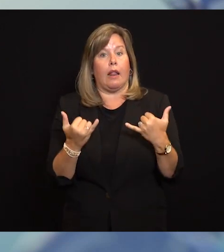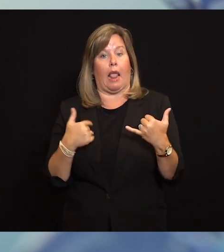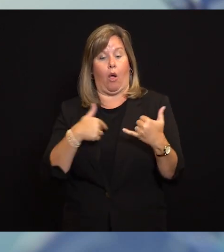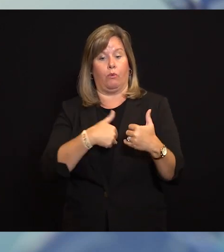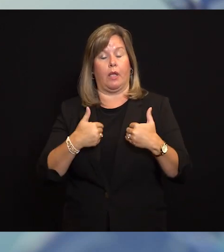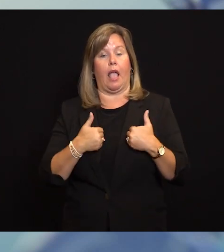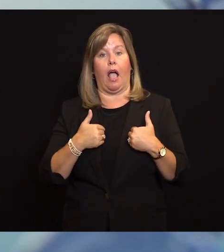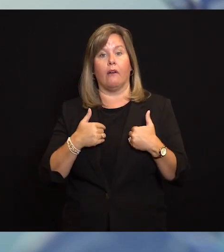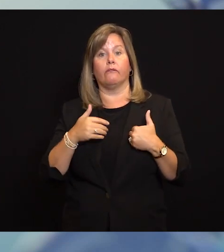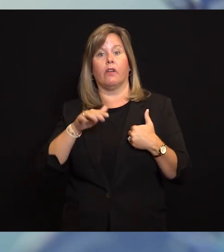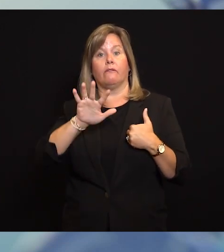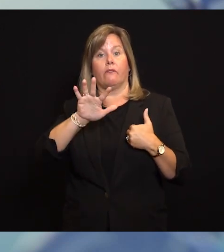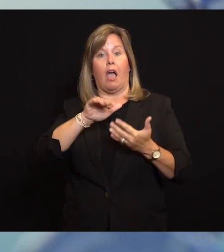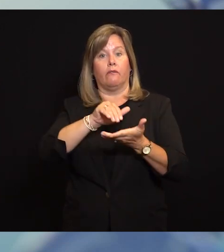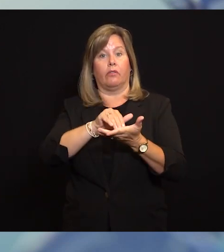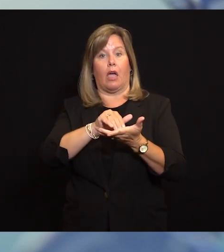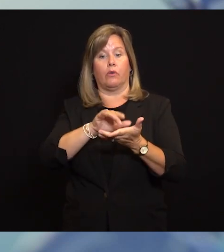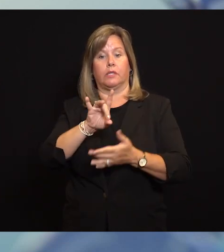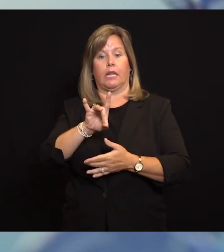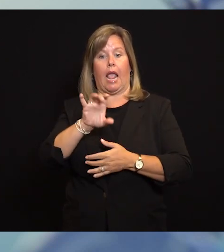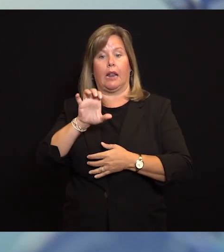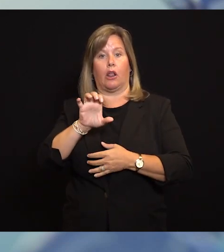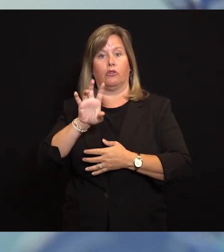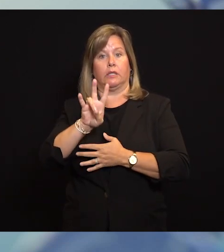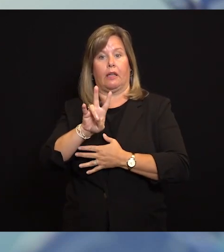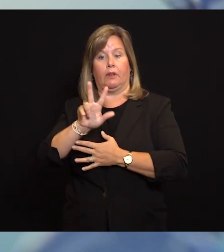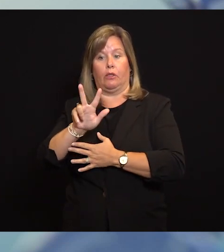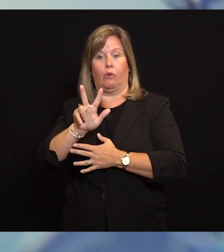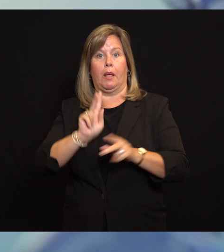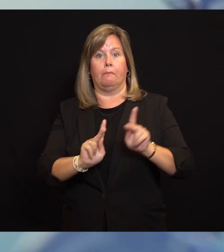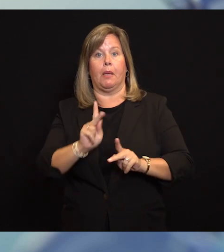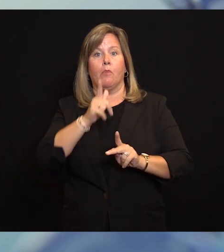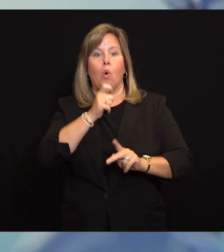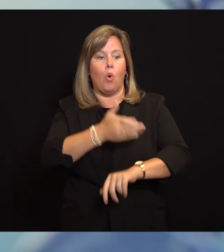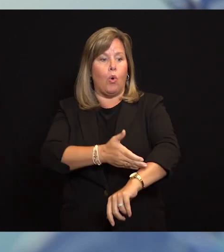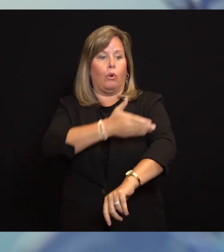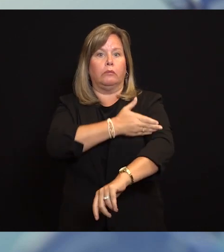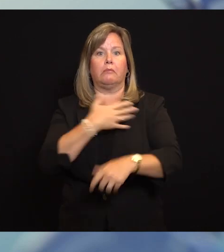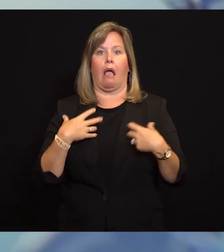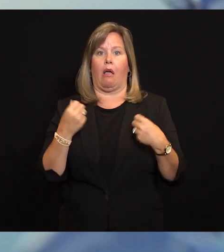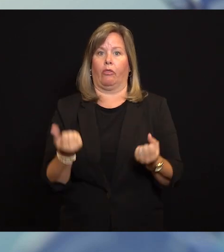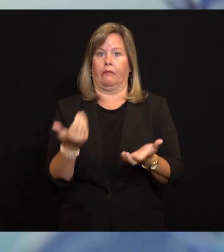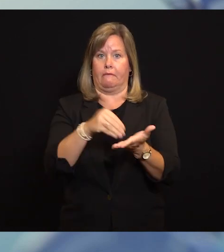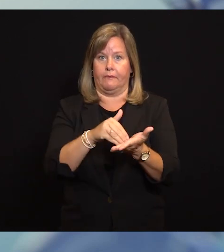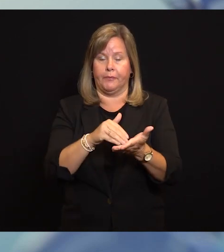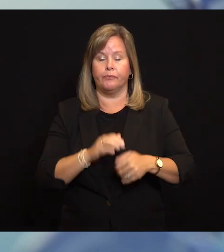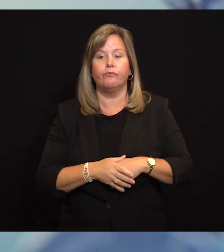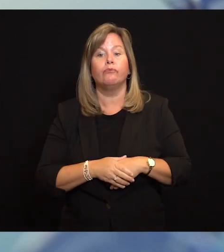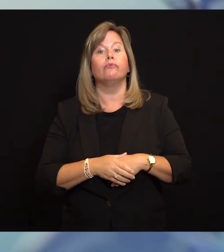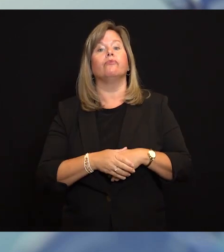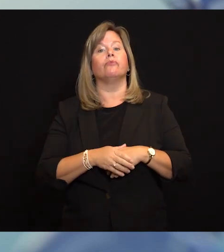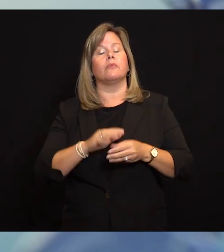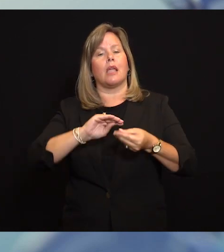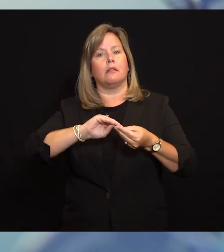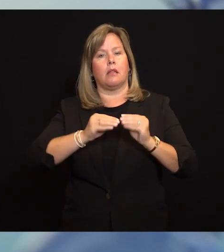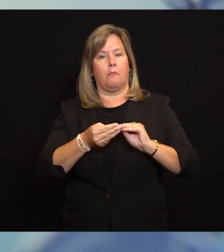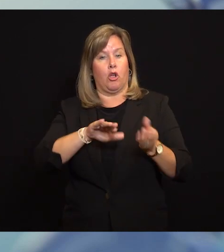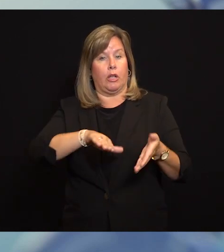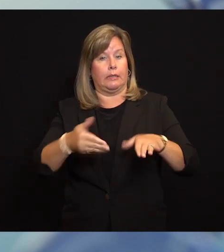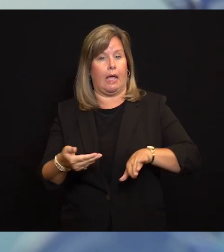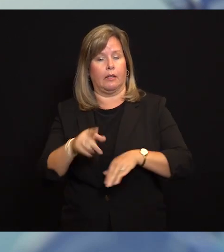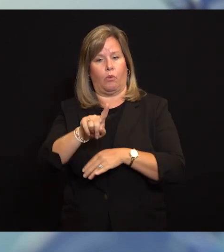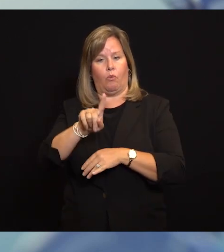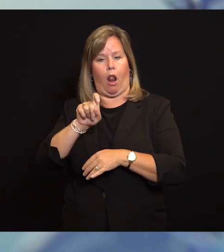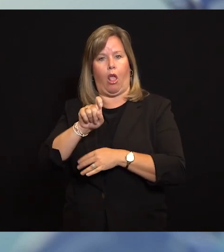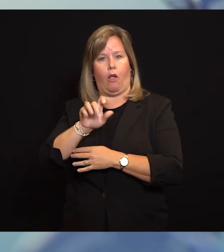5,873 people have recovered from COVID-19 here in Kent County, and we're at 154 deaths in total here in Kent